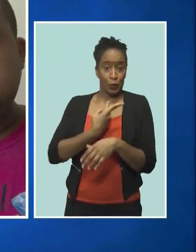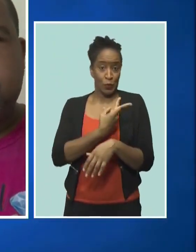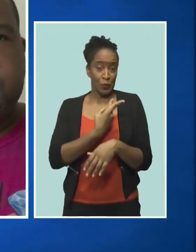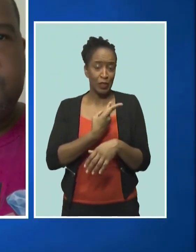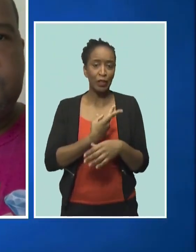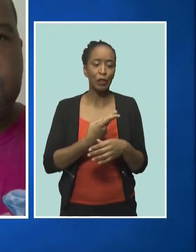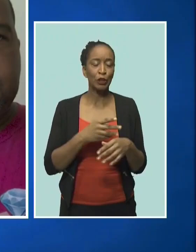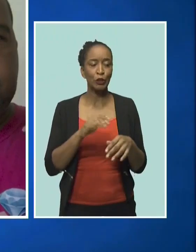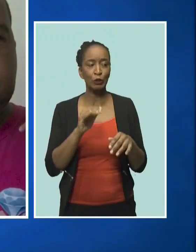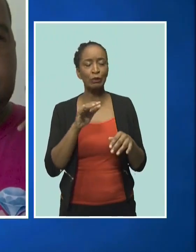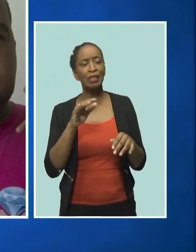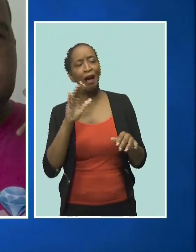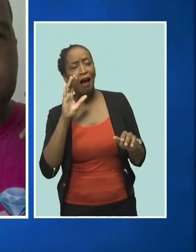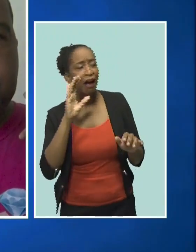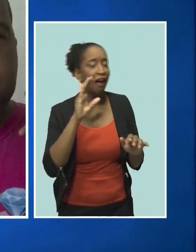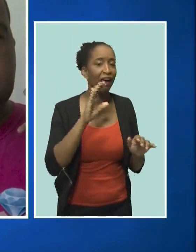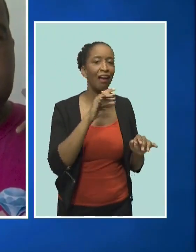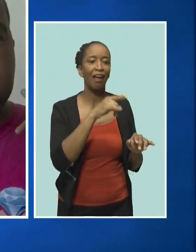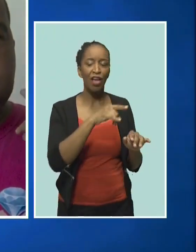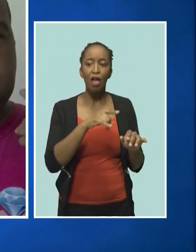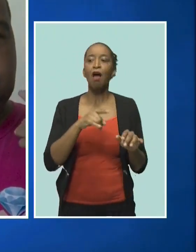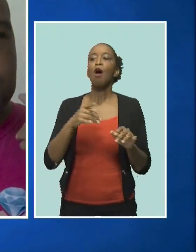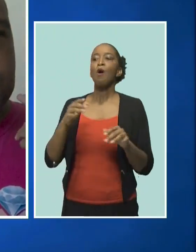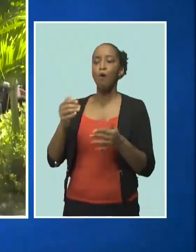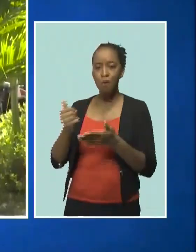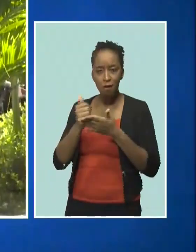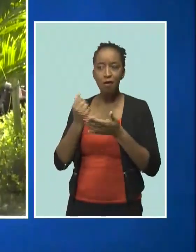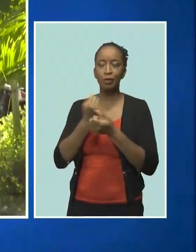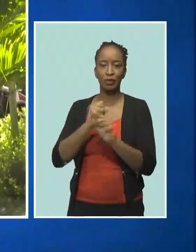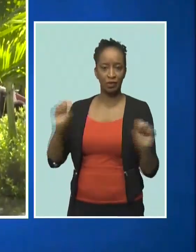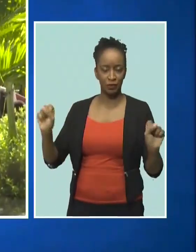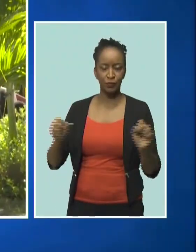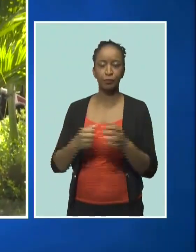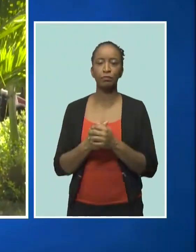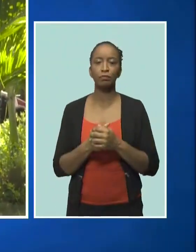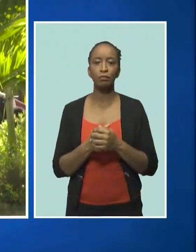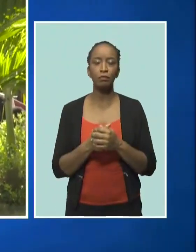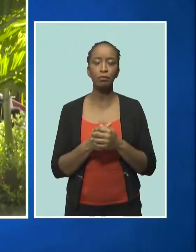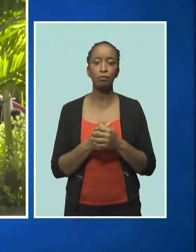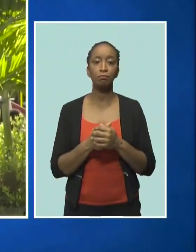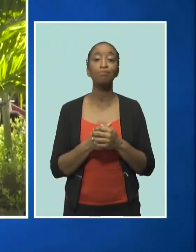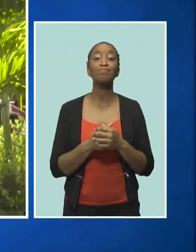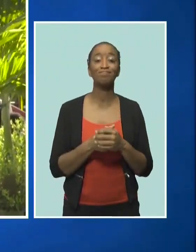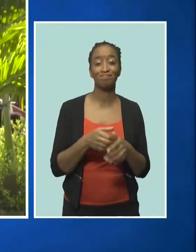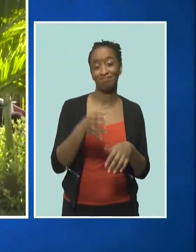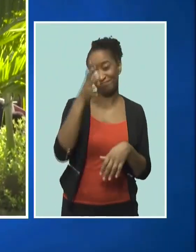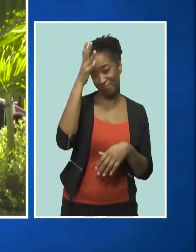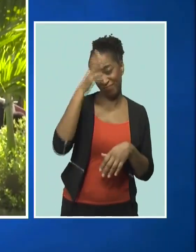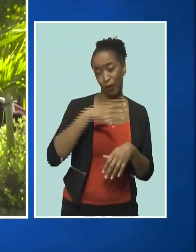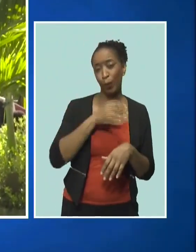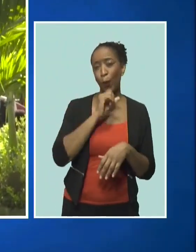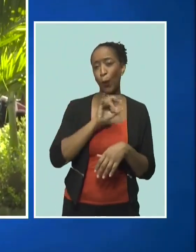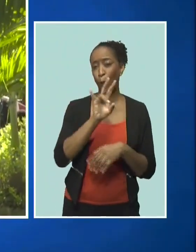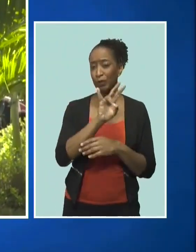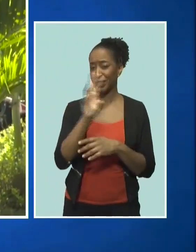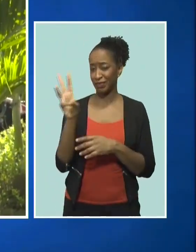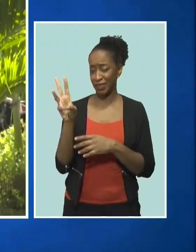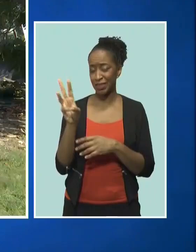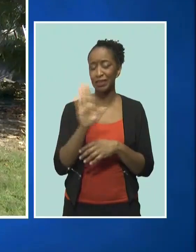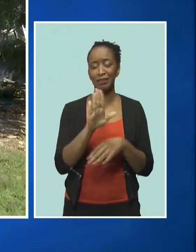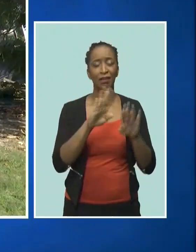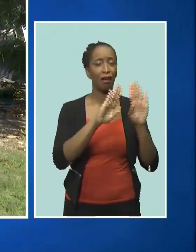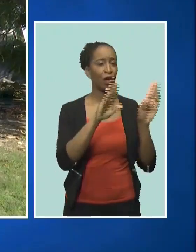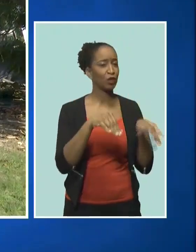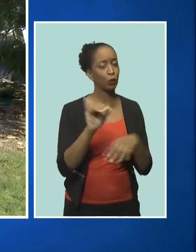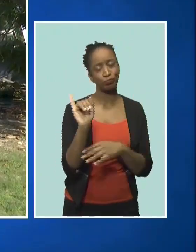just a house and not, a house and a life. The displaced 76-year-old pensioner says the house was uninsured.